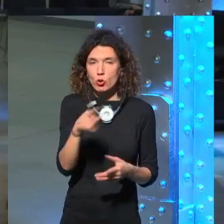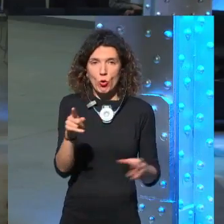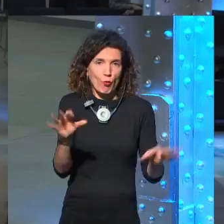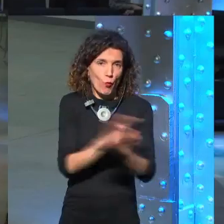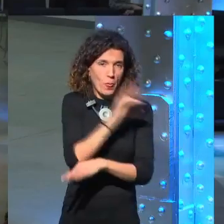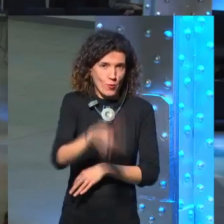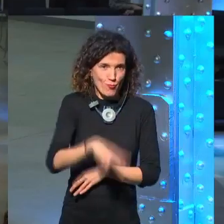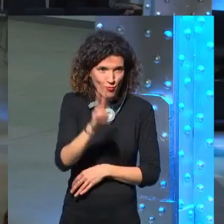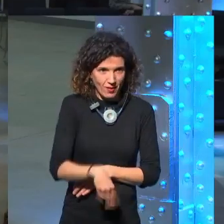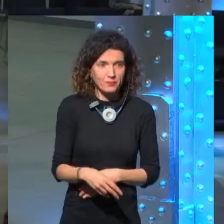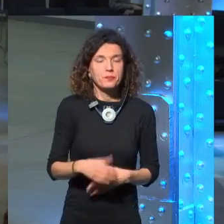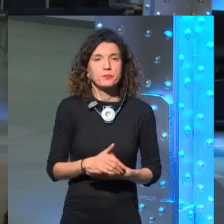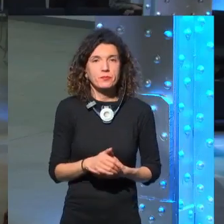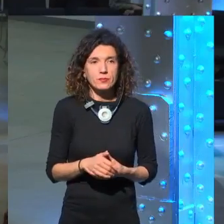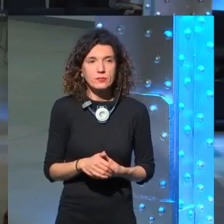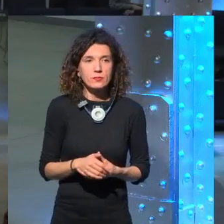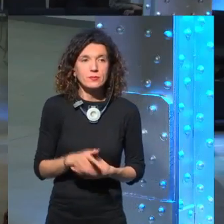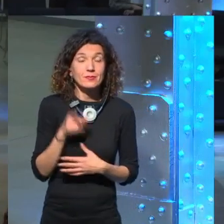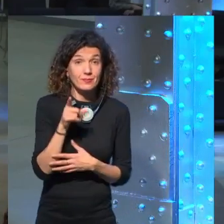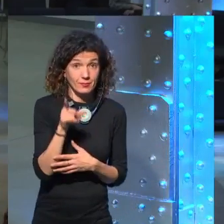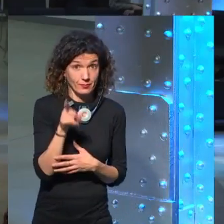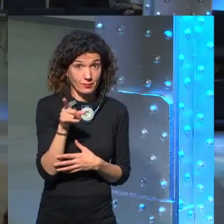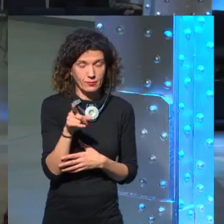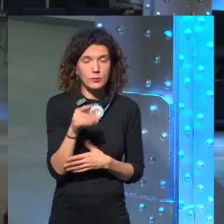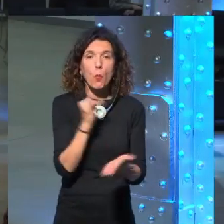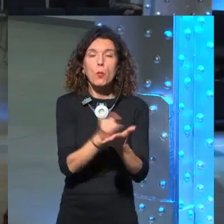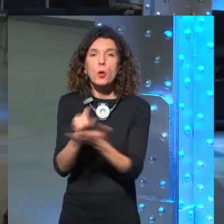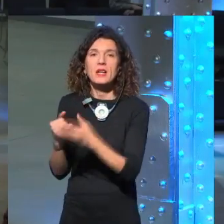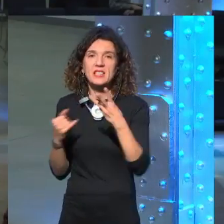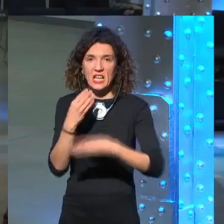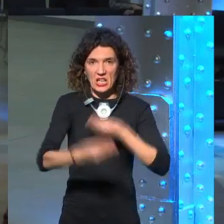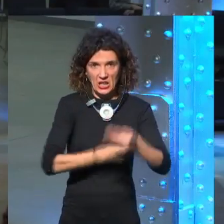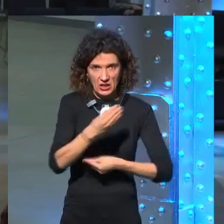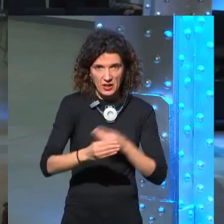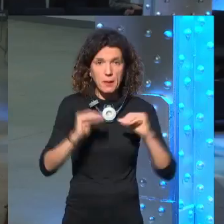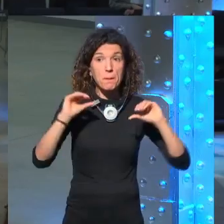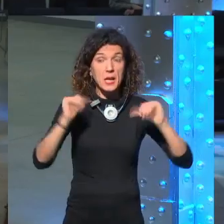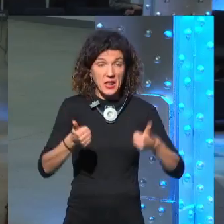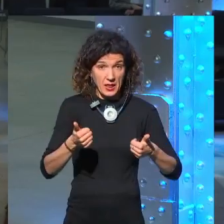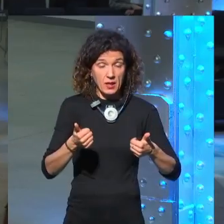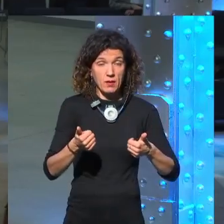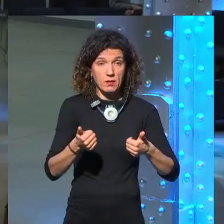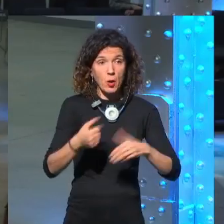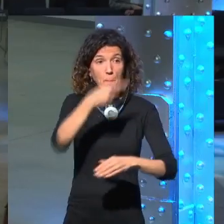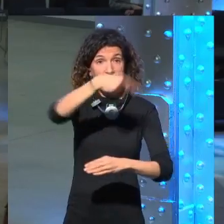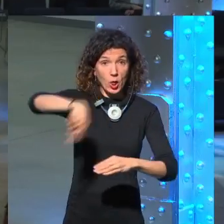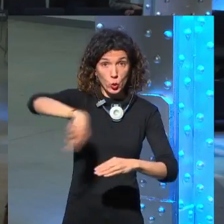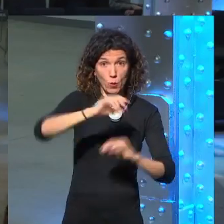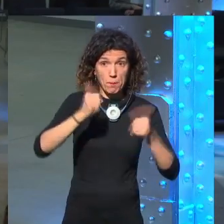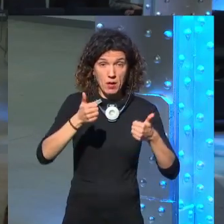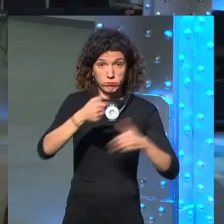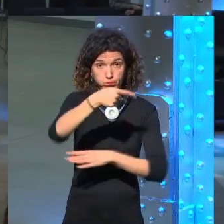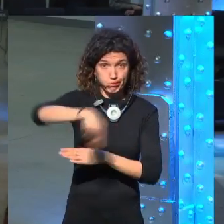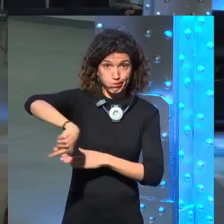is 3 little tests I did, where I started the pendulum off in this top left-hand